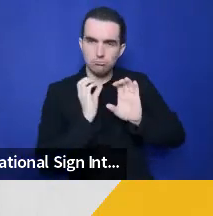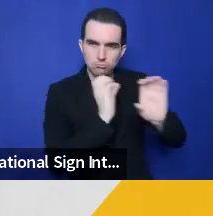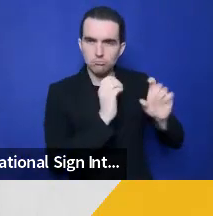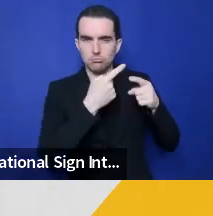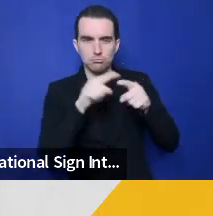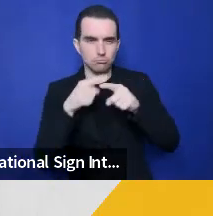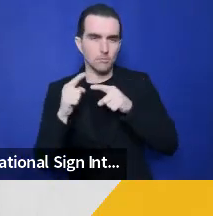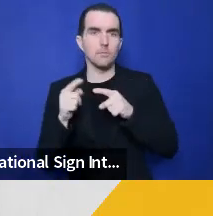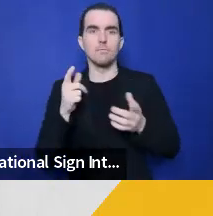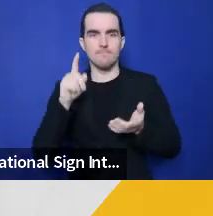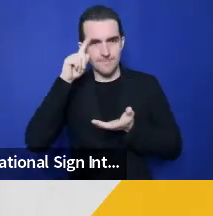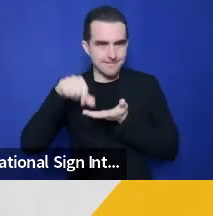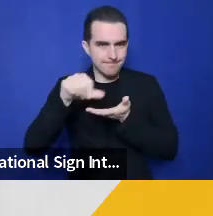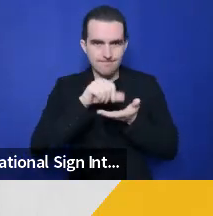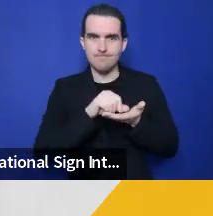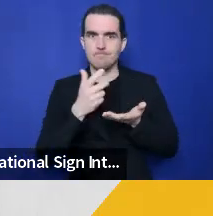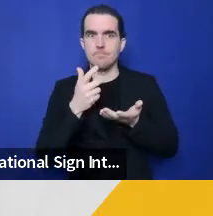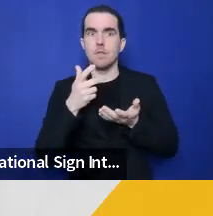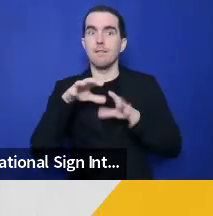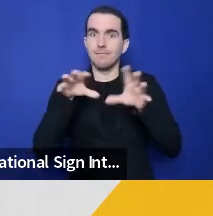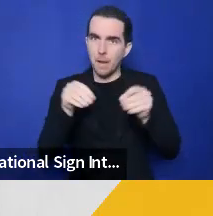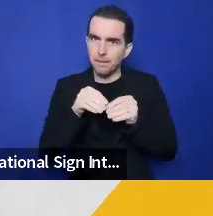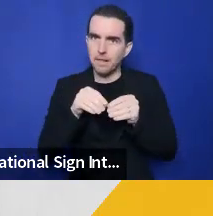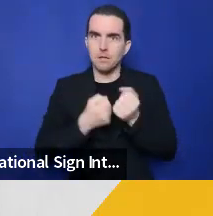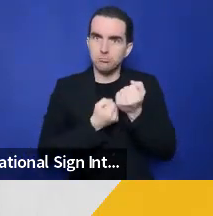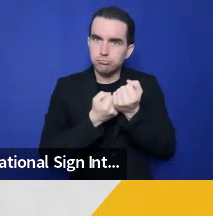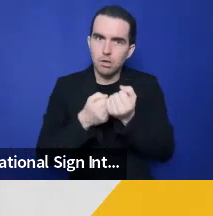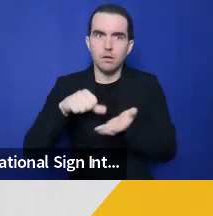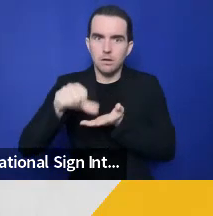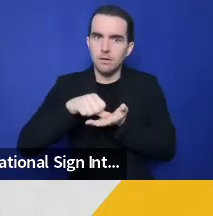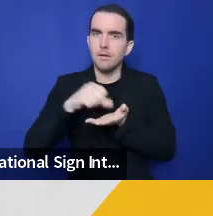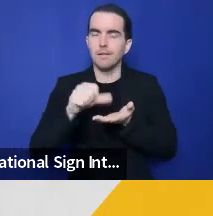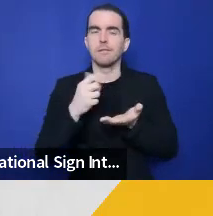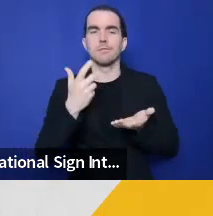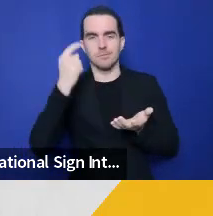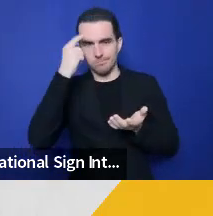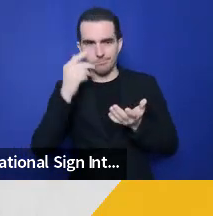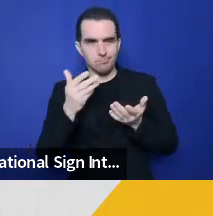reduce working to support older persons with disabilities.